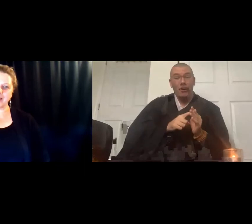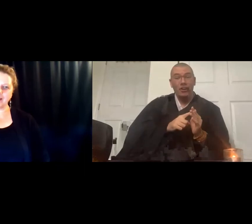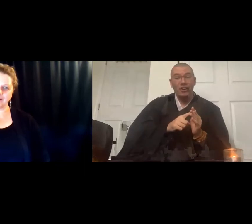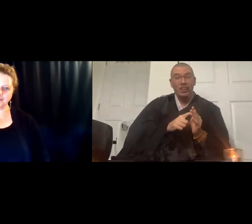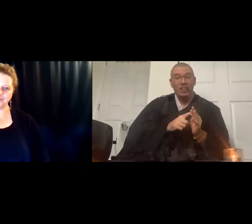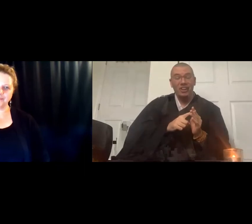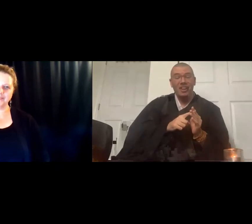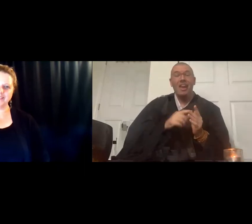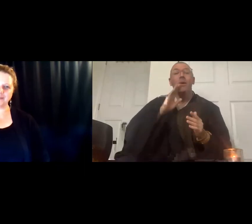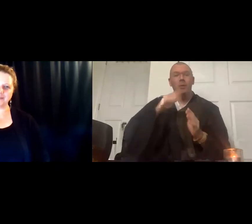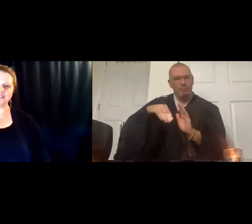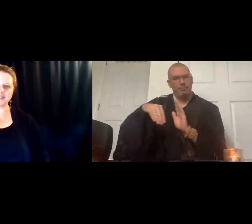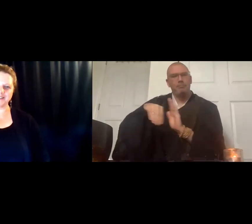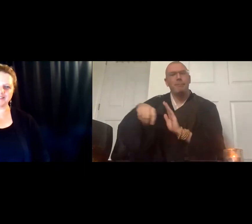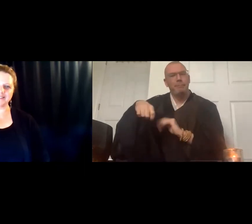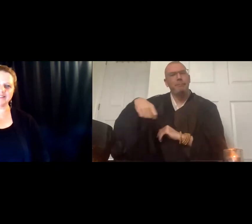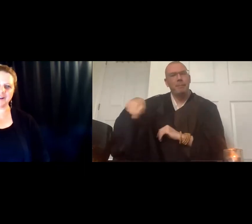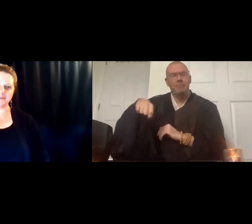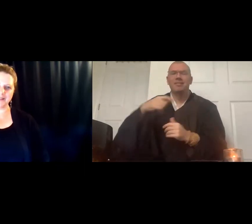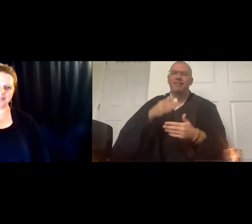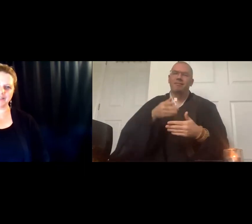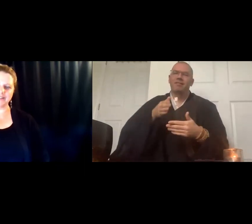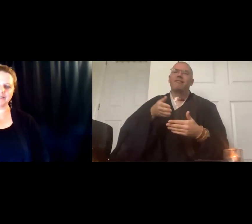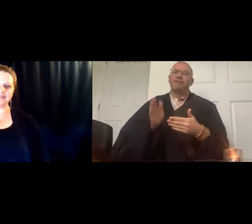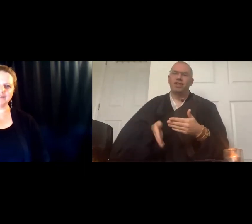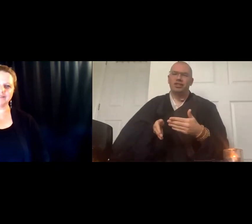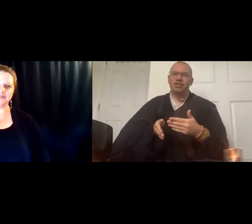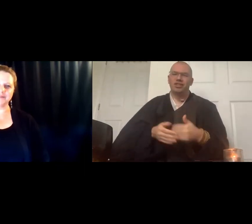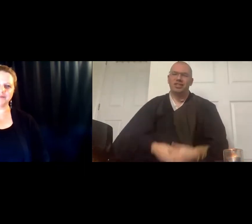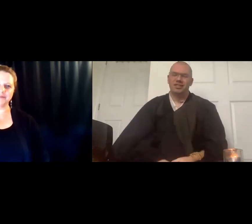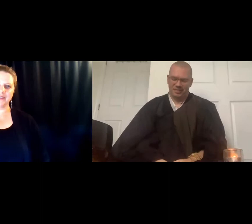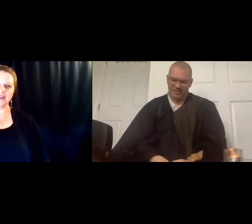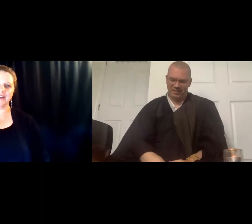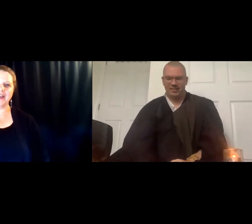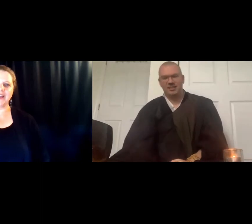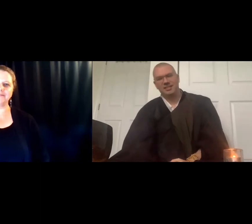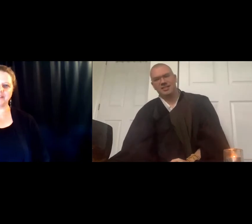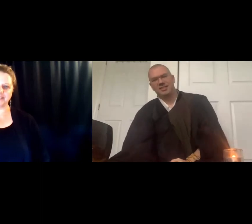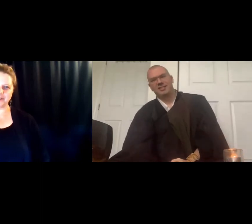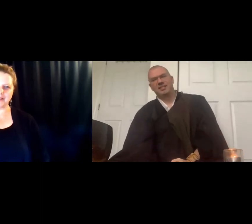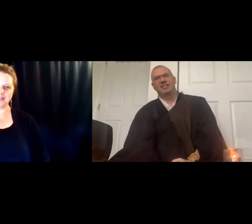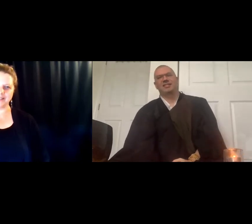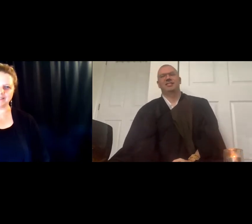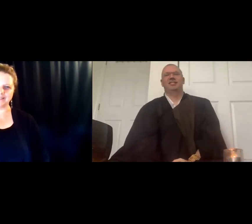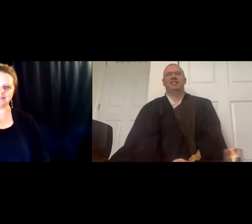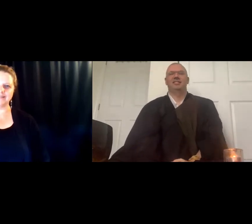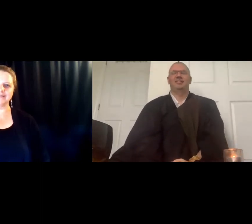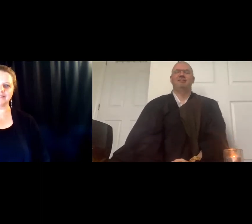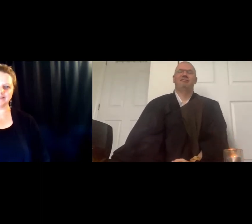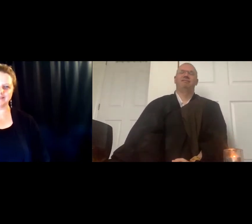a bell that will start our meditation and finish our